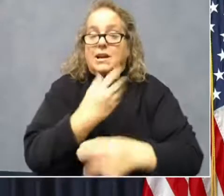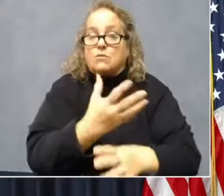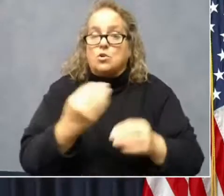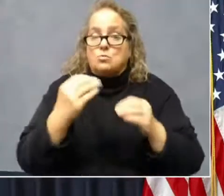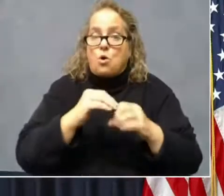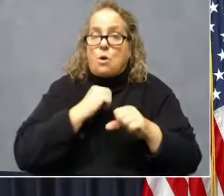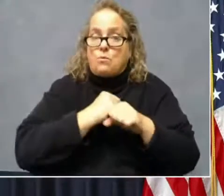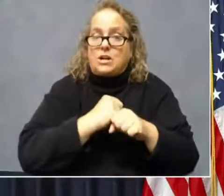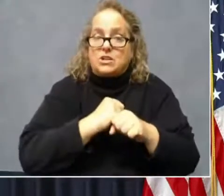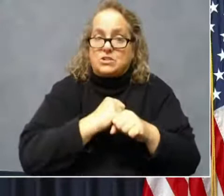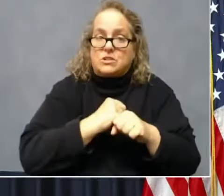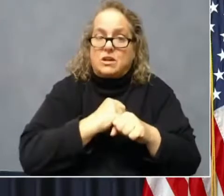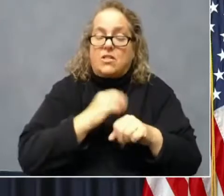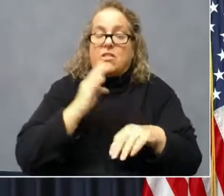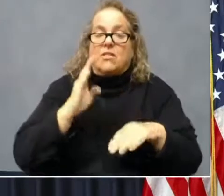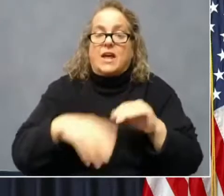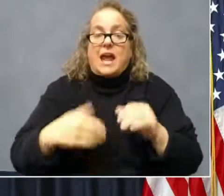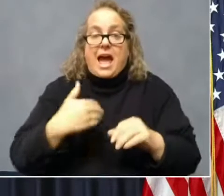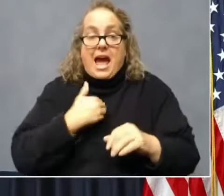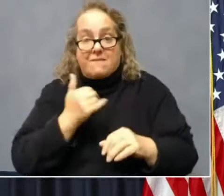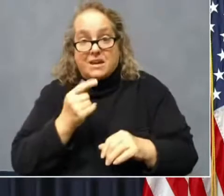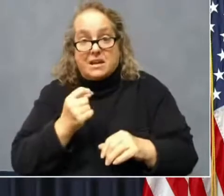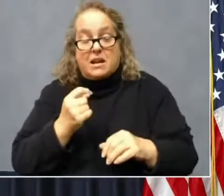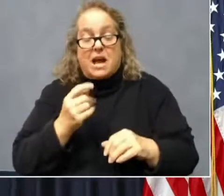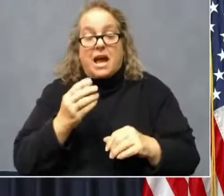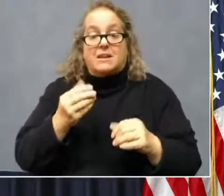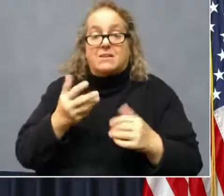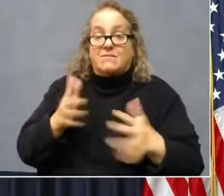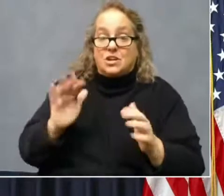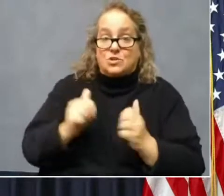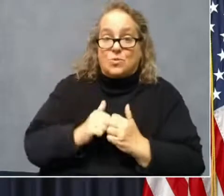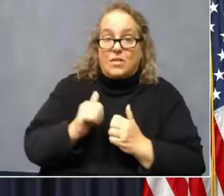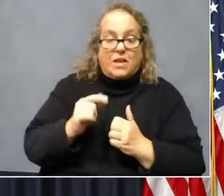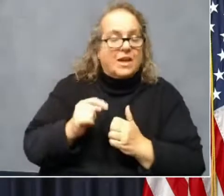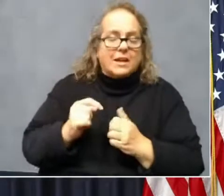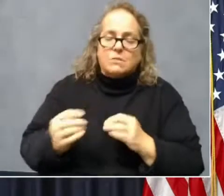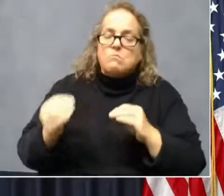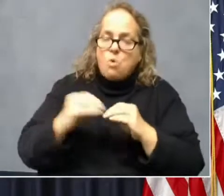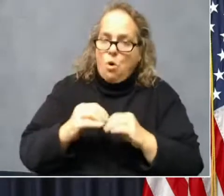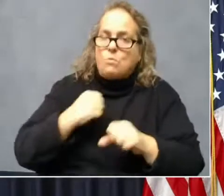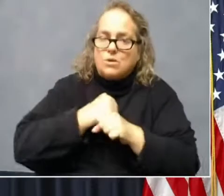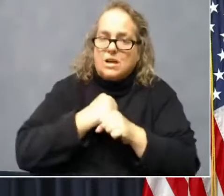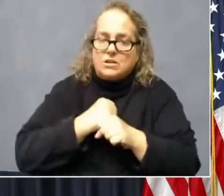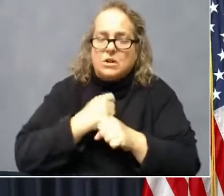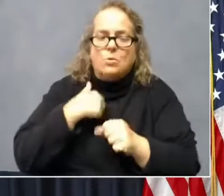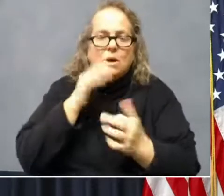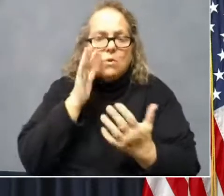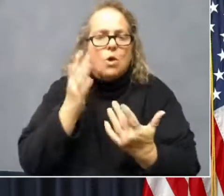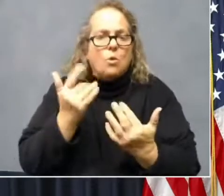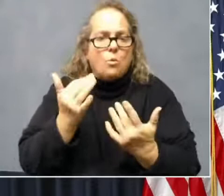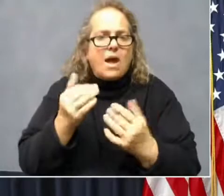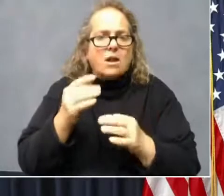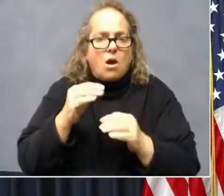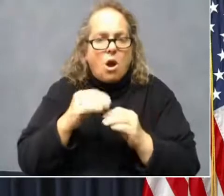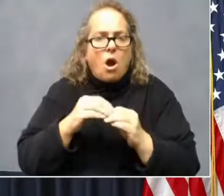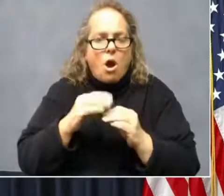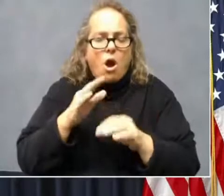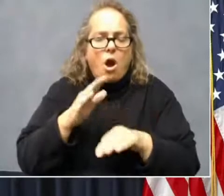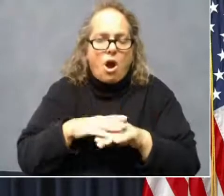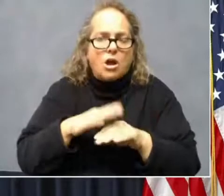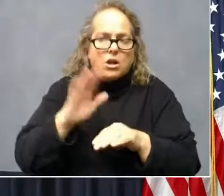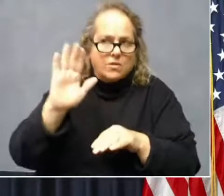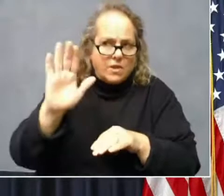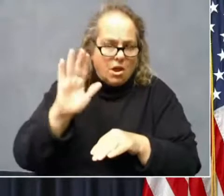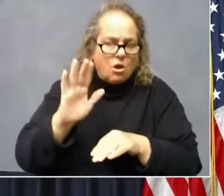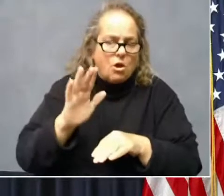gotten over it. And so we will await some of the official word on that, but we believe